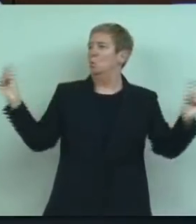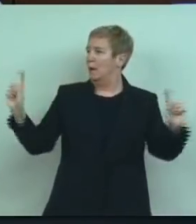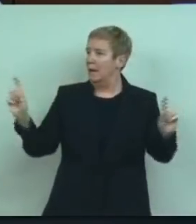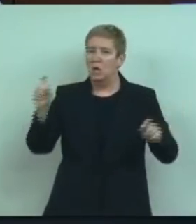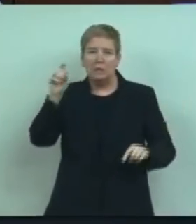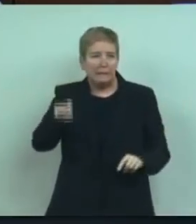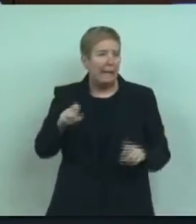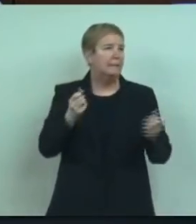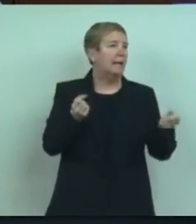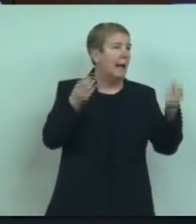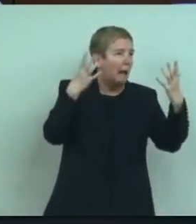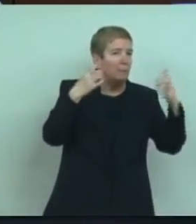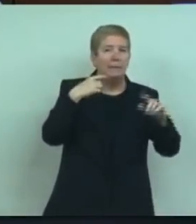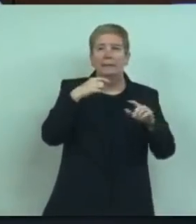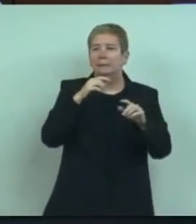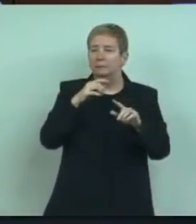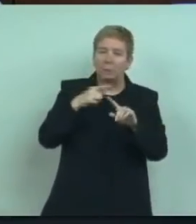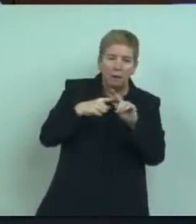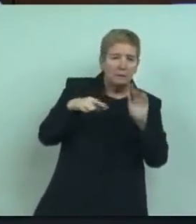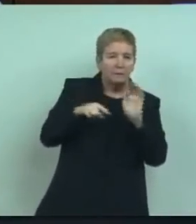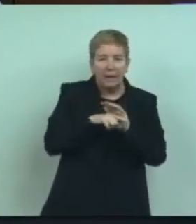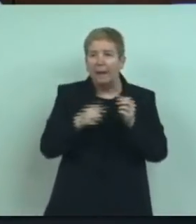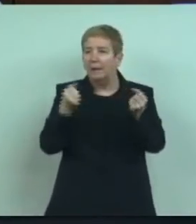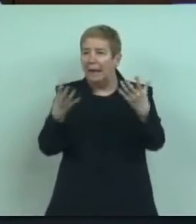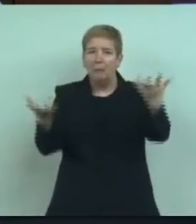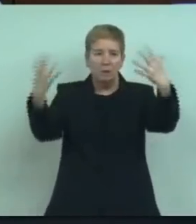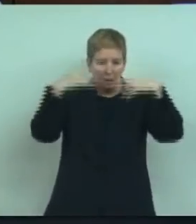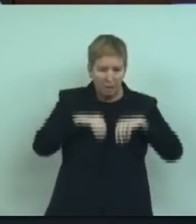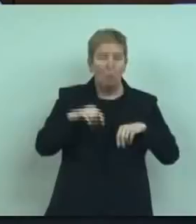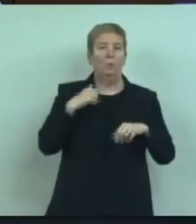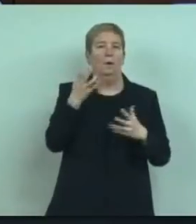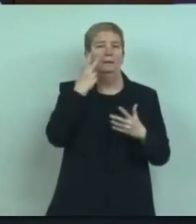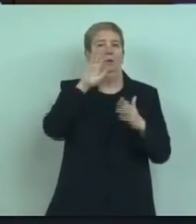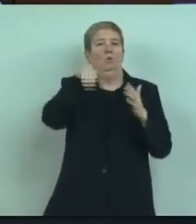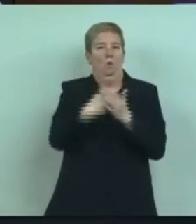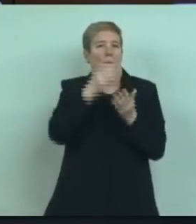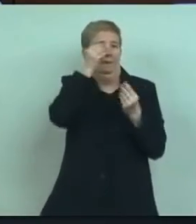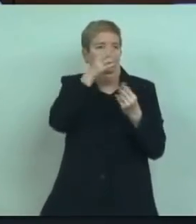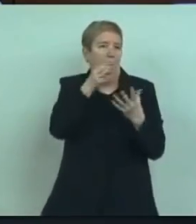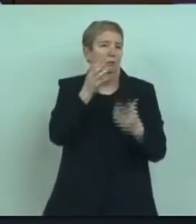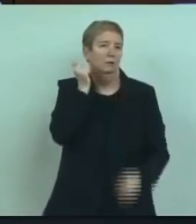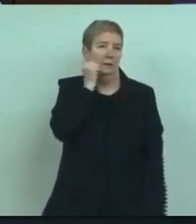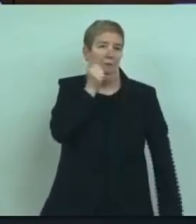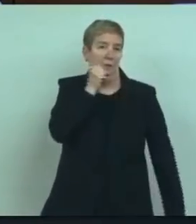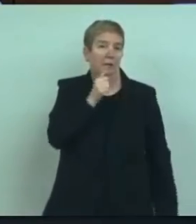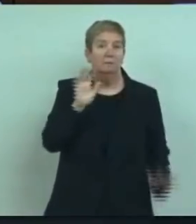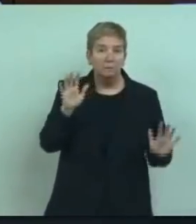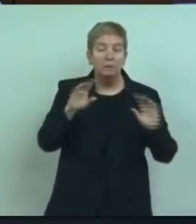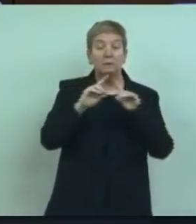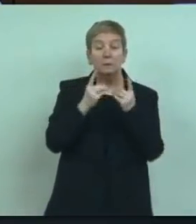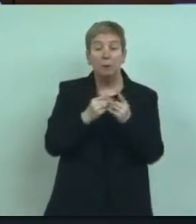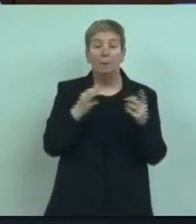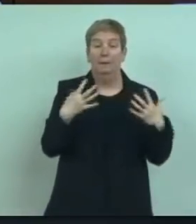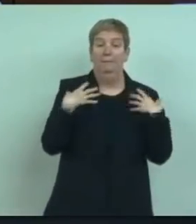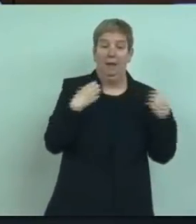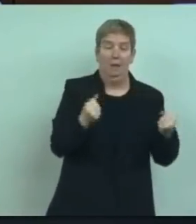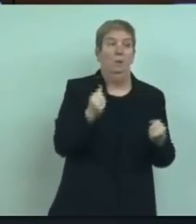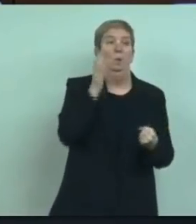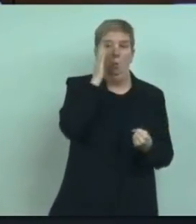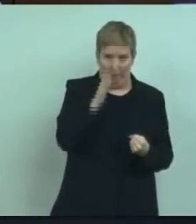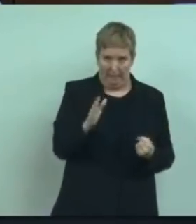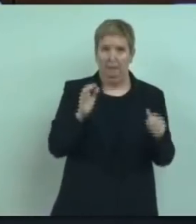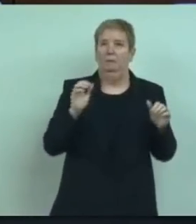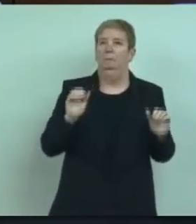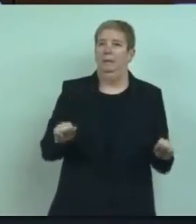many of those were sent to us, and how many were run each day, and where. And the Department of Health is going to have the capacity to do